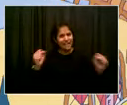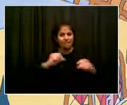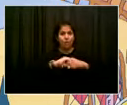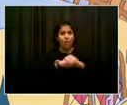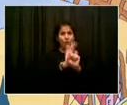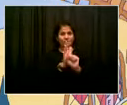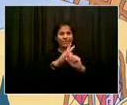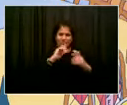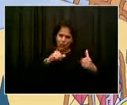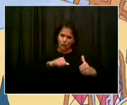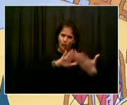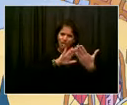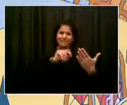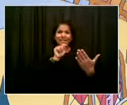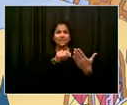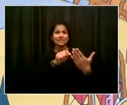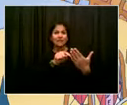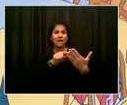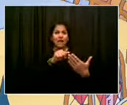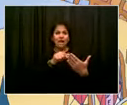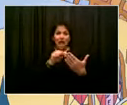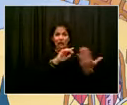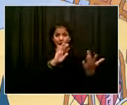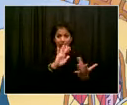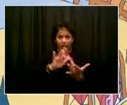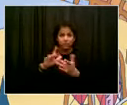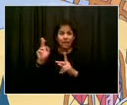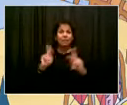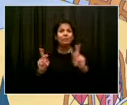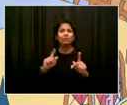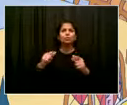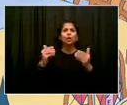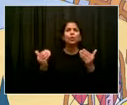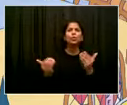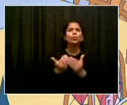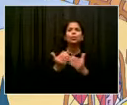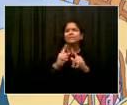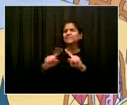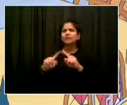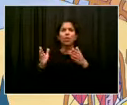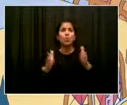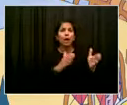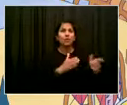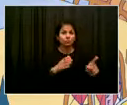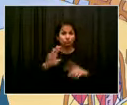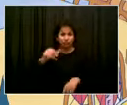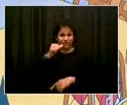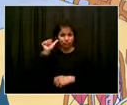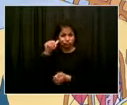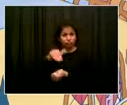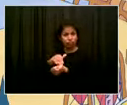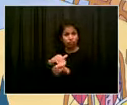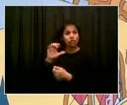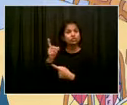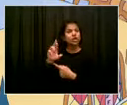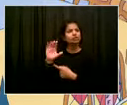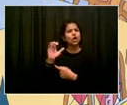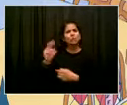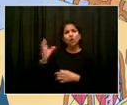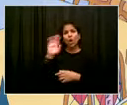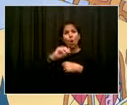way. You know, a great comment Dr. Choksi made yesterday said, we have to be more relentless than the virus. Well, New York City has been relentless.